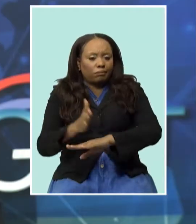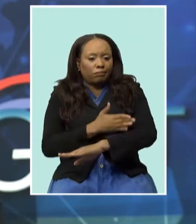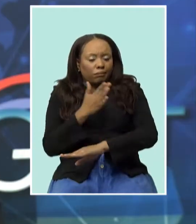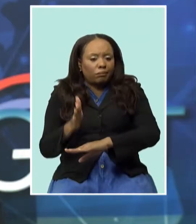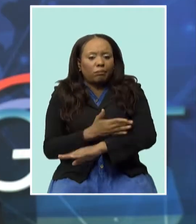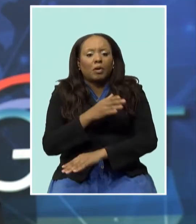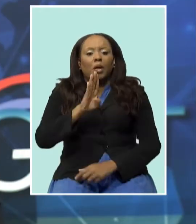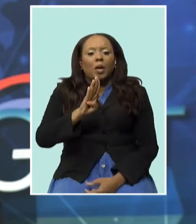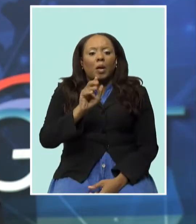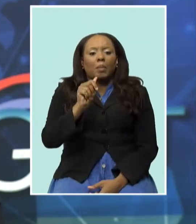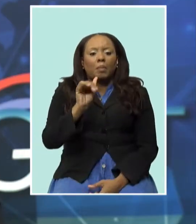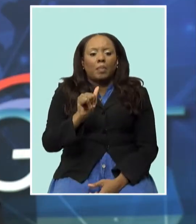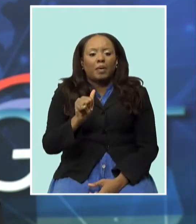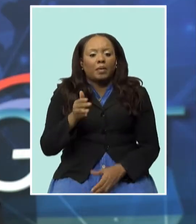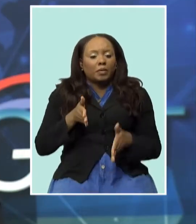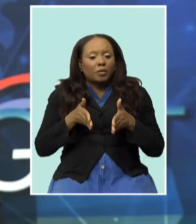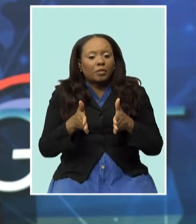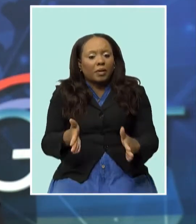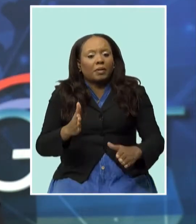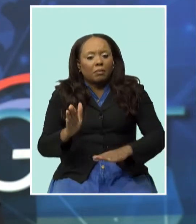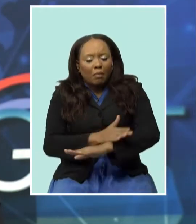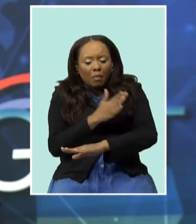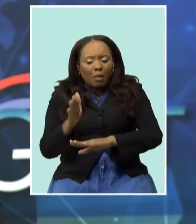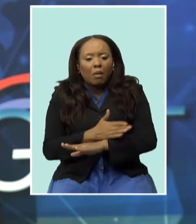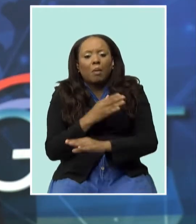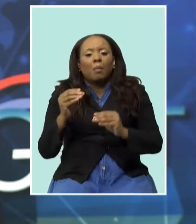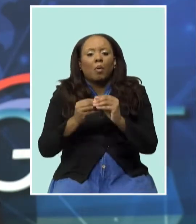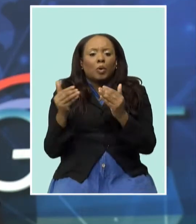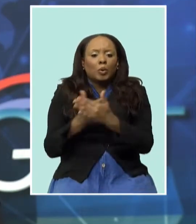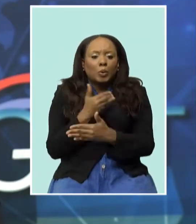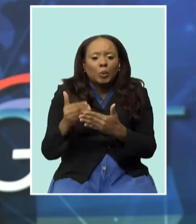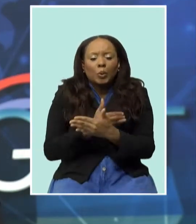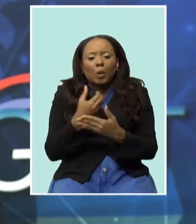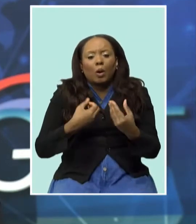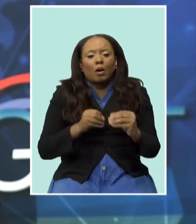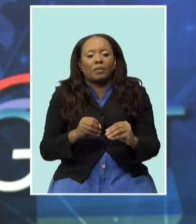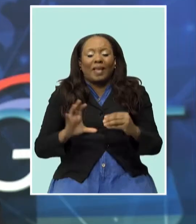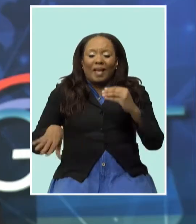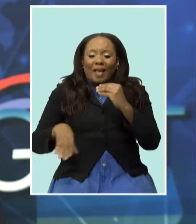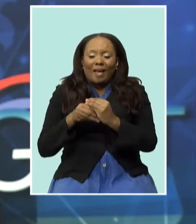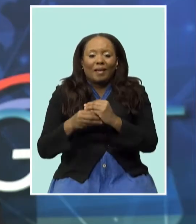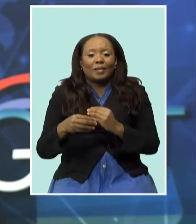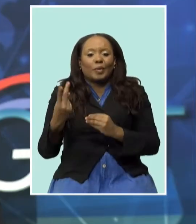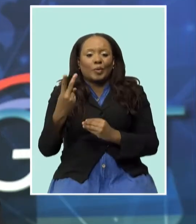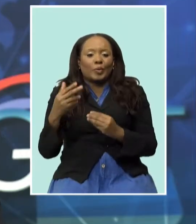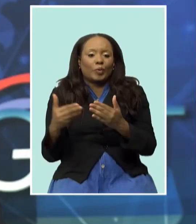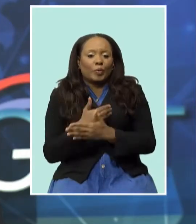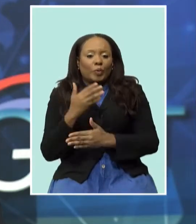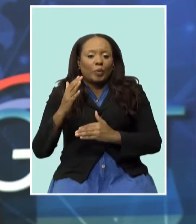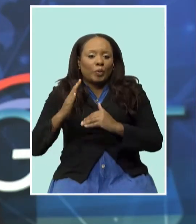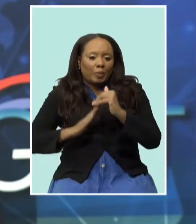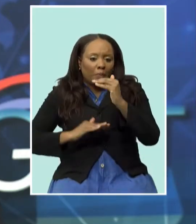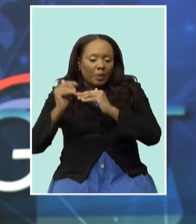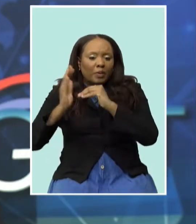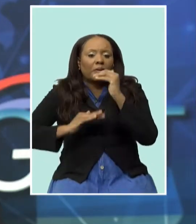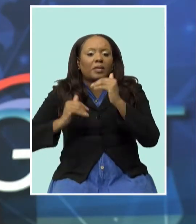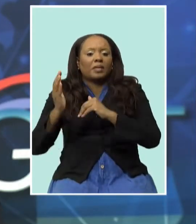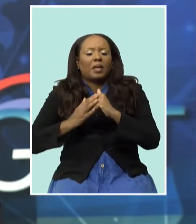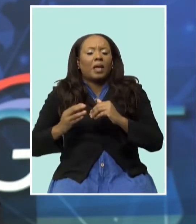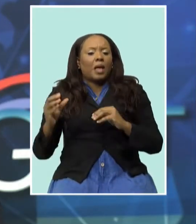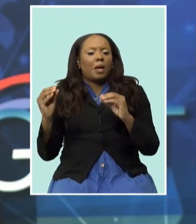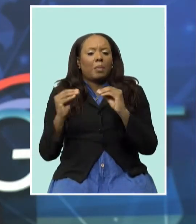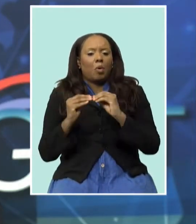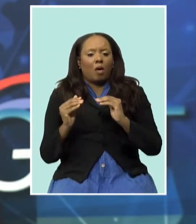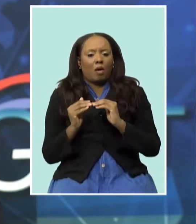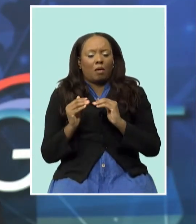at Bay Street to improve and modernize government offices by adding 2 buildings and making more floor space available.